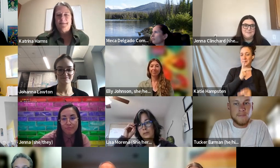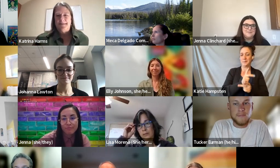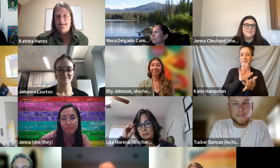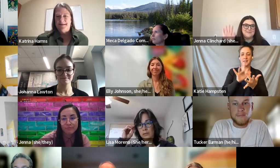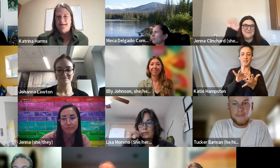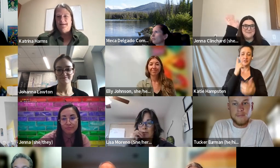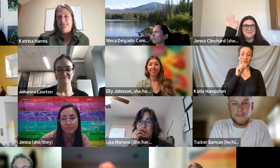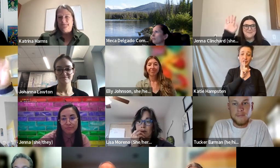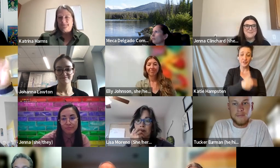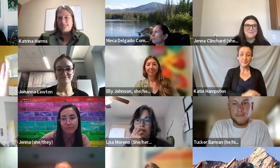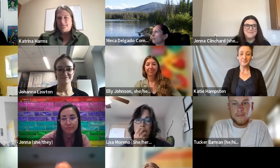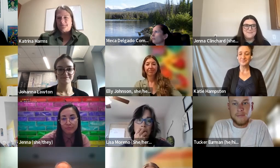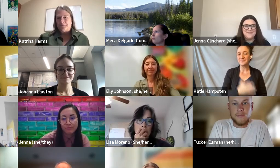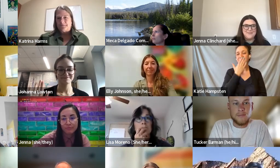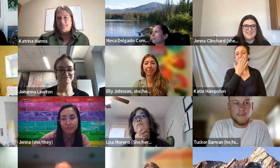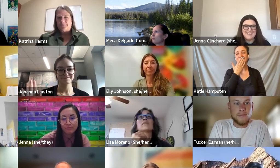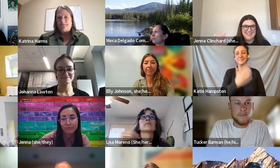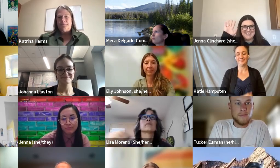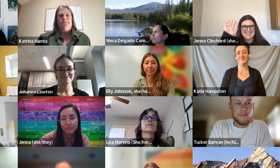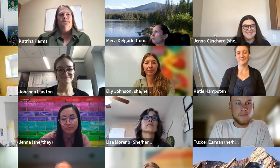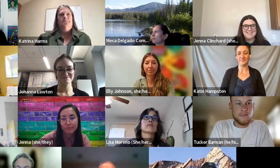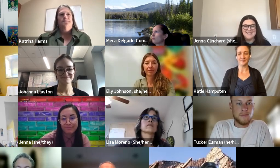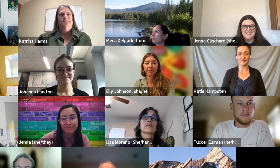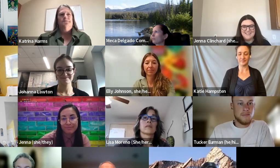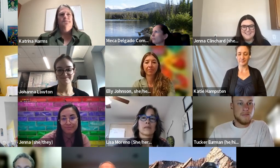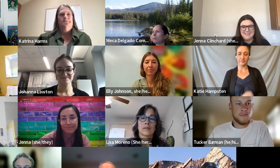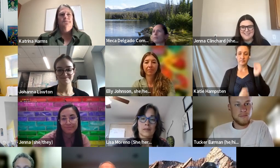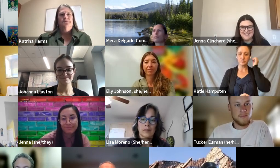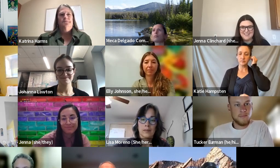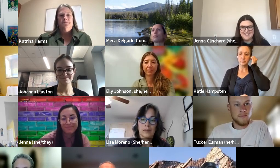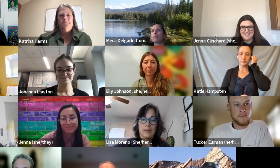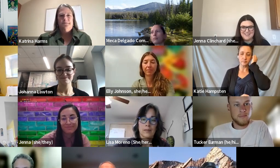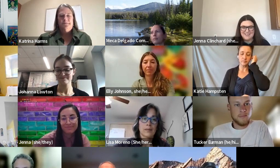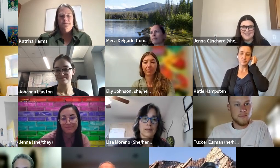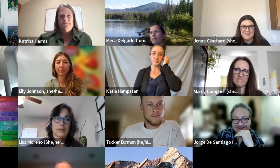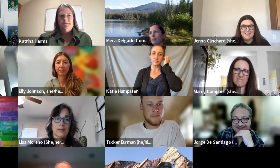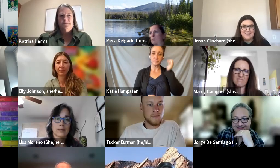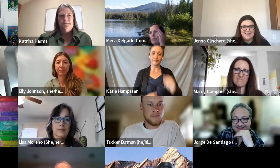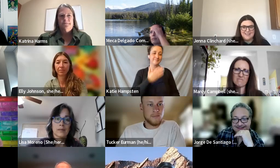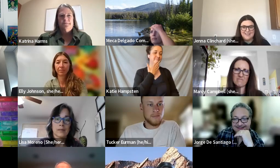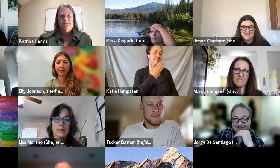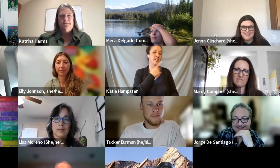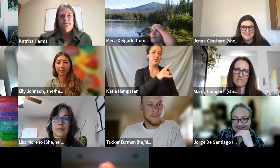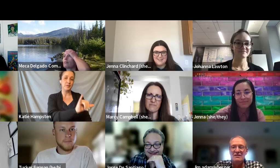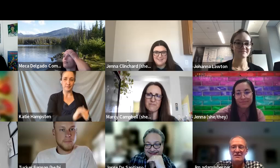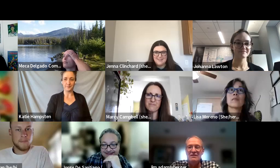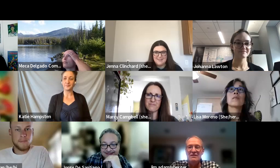sure. Thank you. Thank you too.